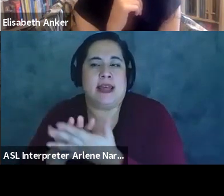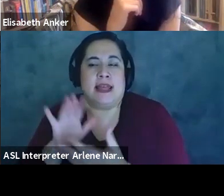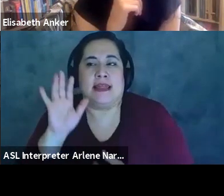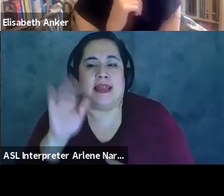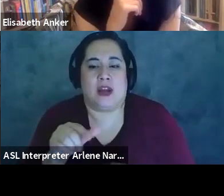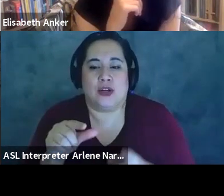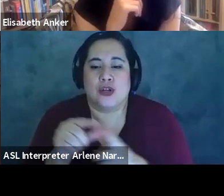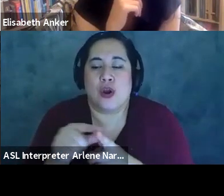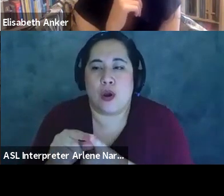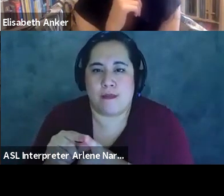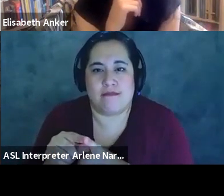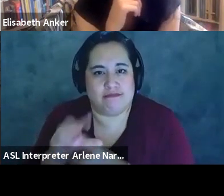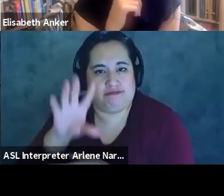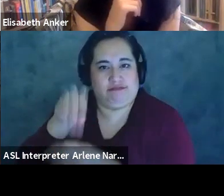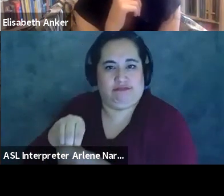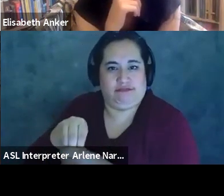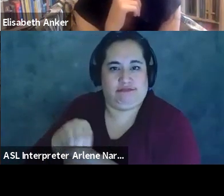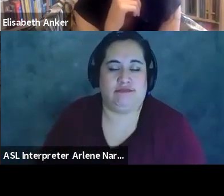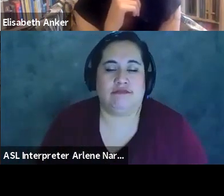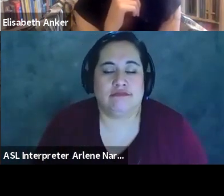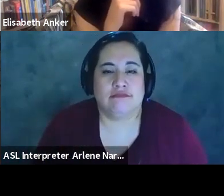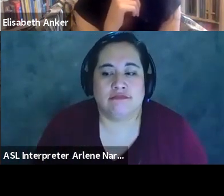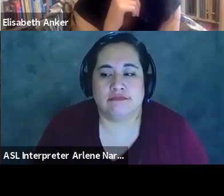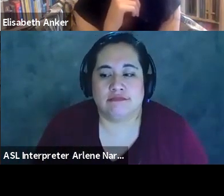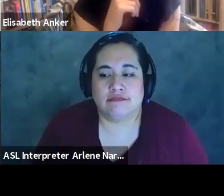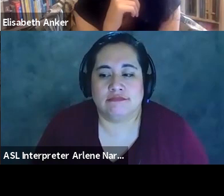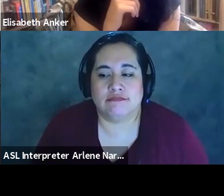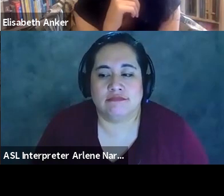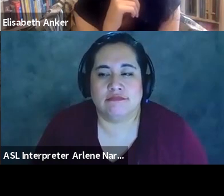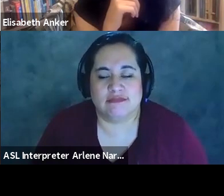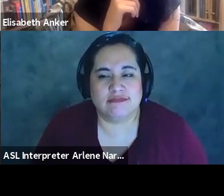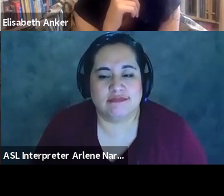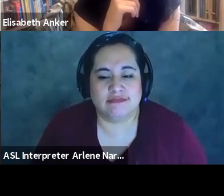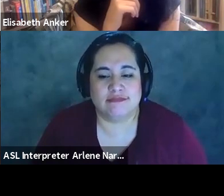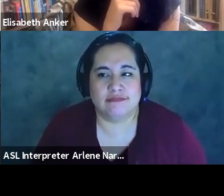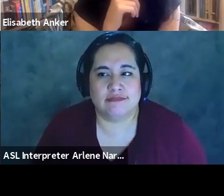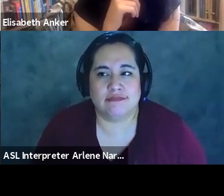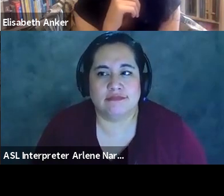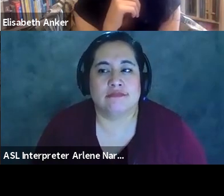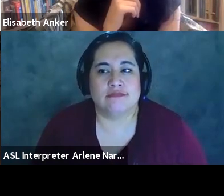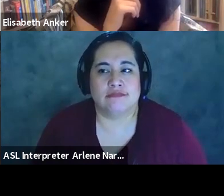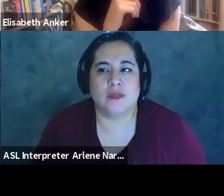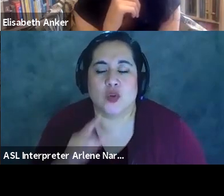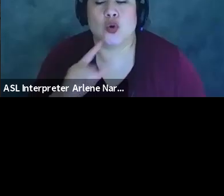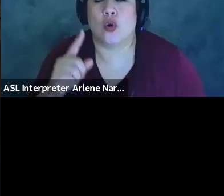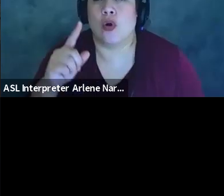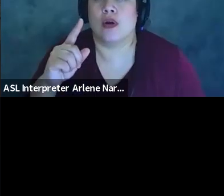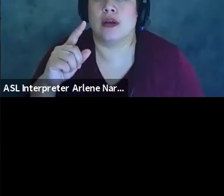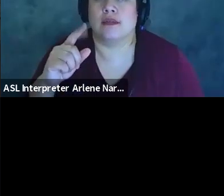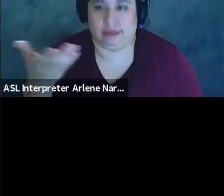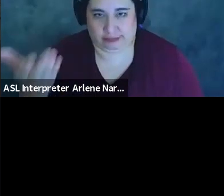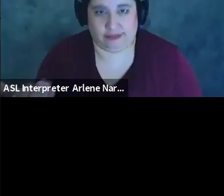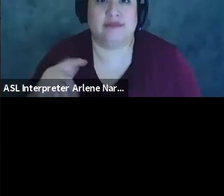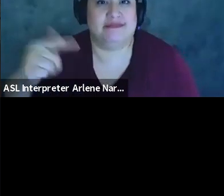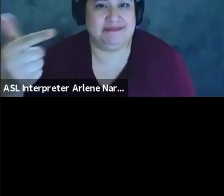the term carries. But since you ask us to